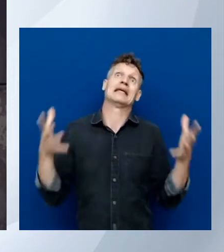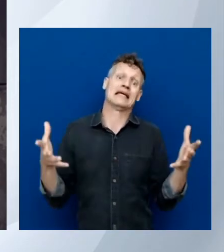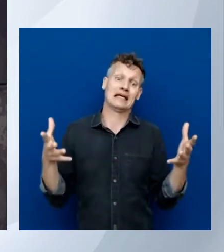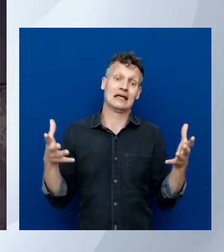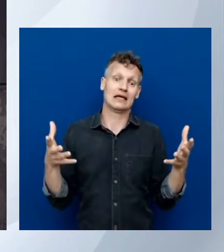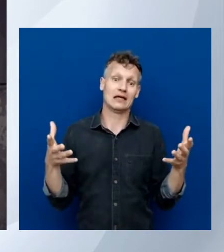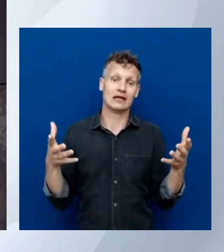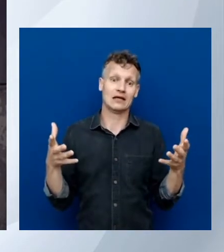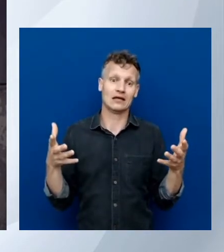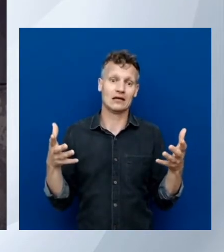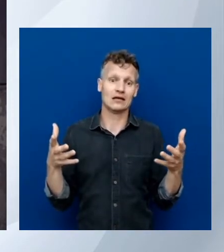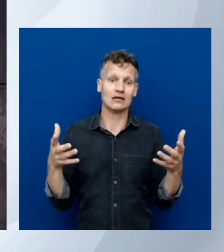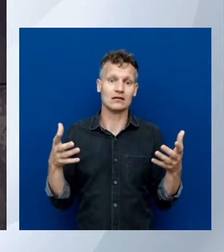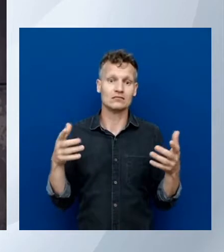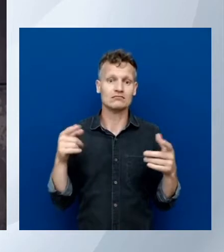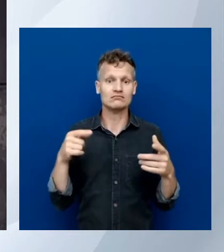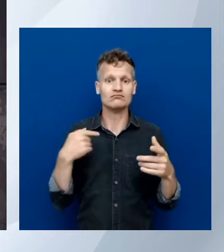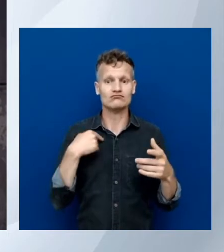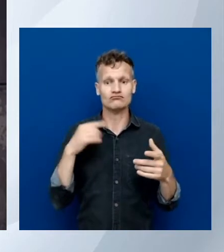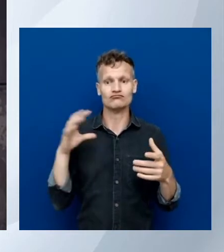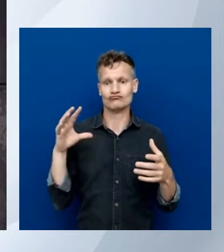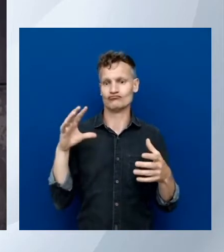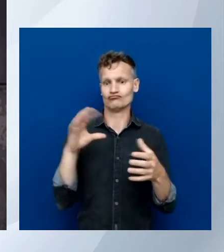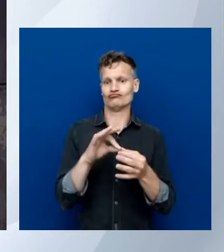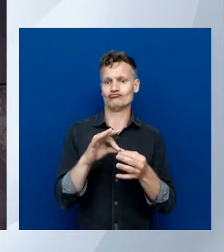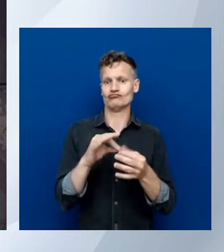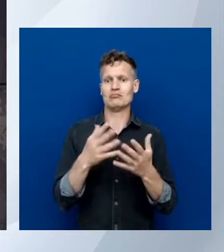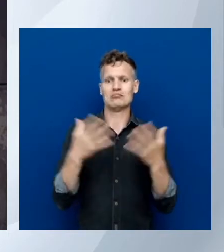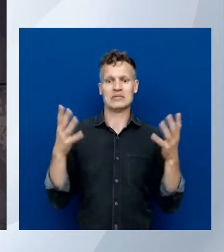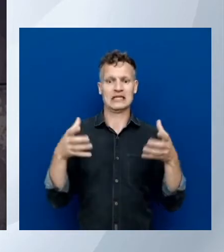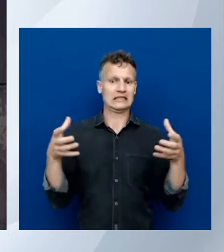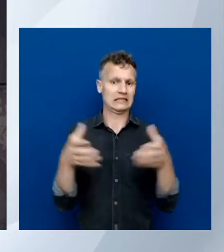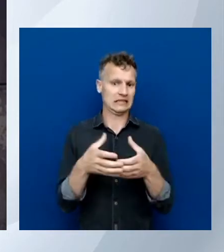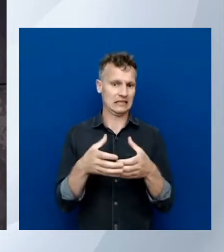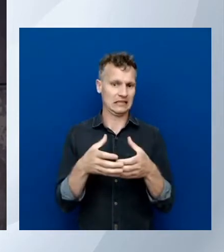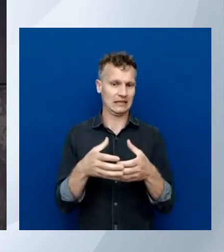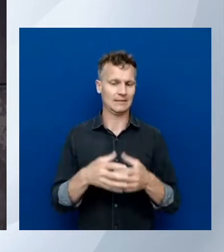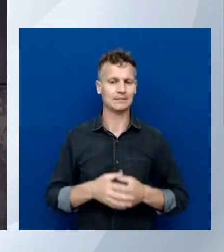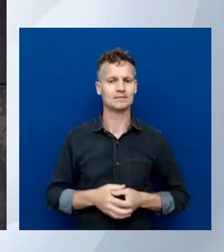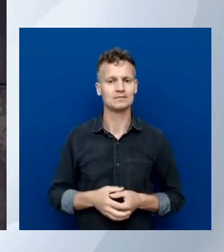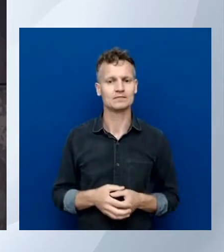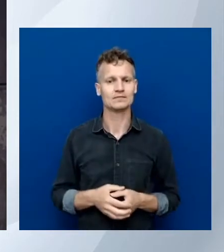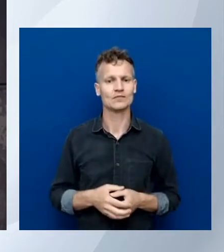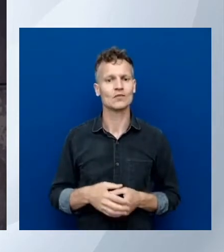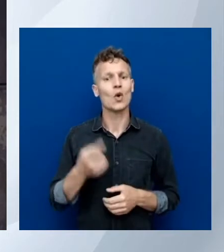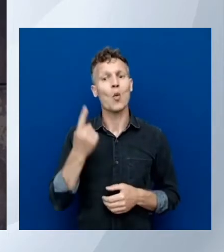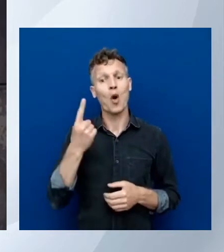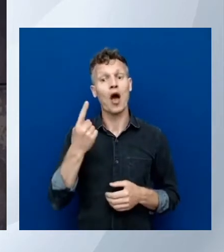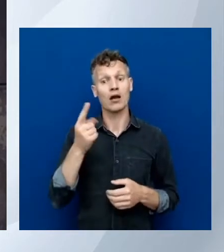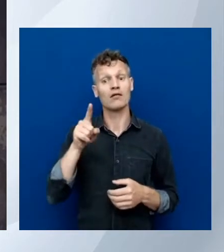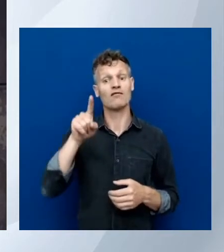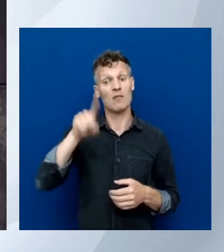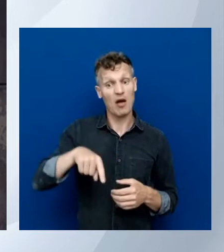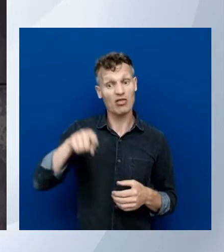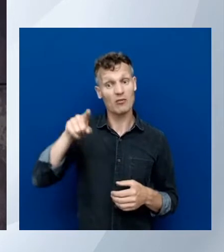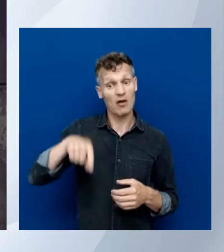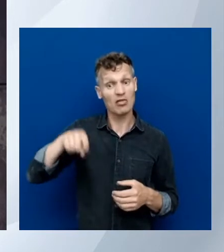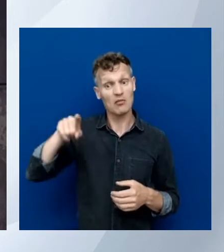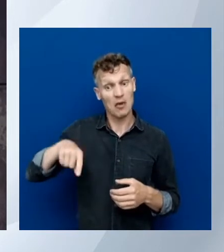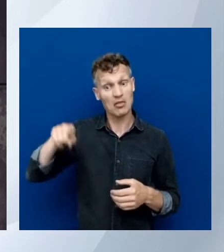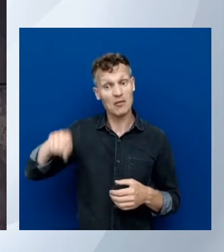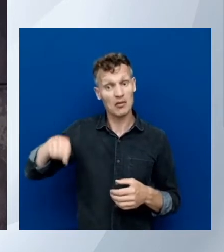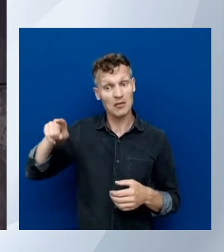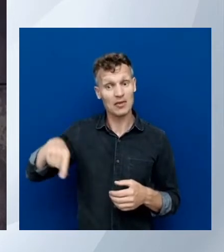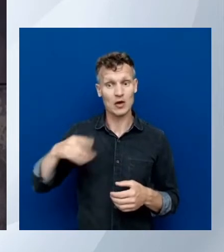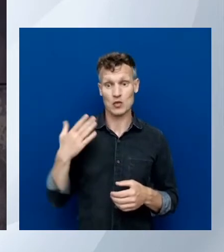part of a larger team, and we have one every month. With the recent situation,